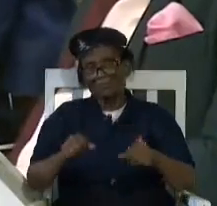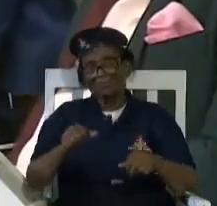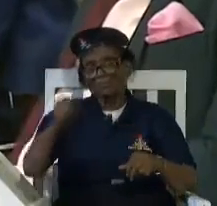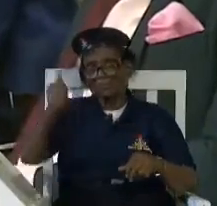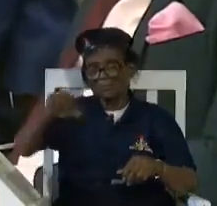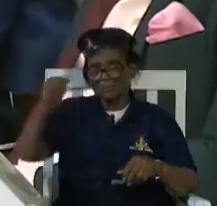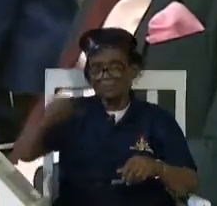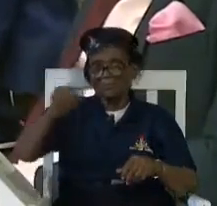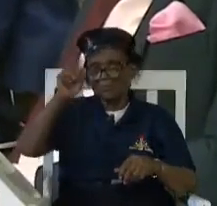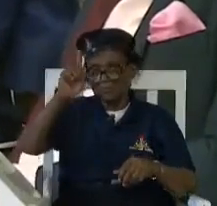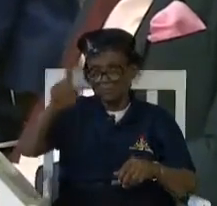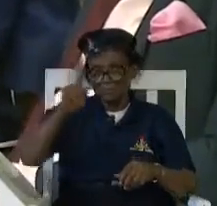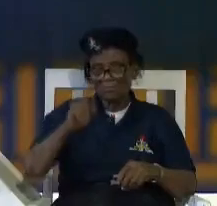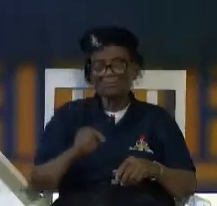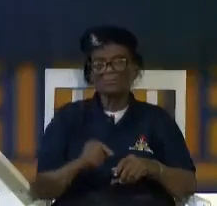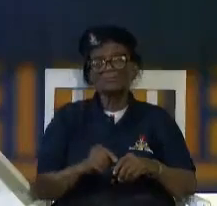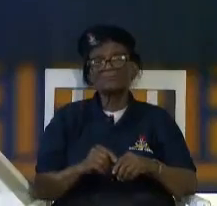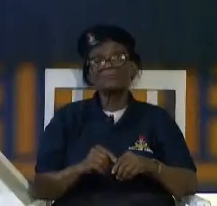how can anyone